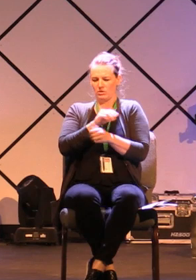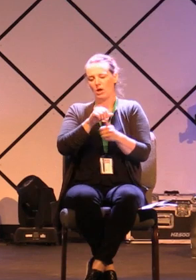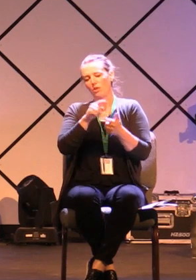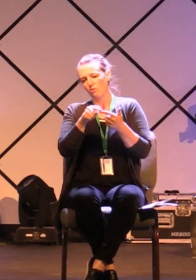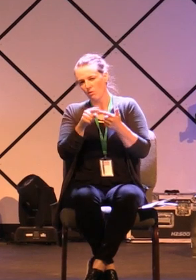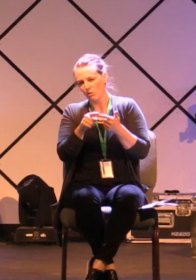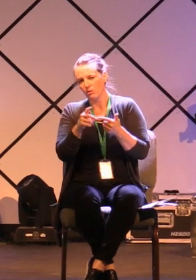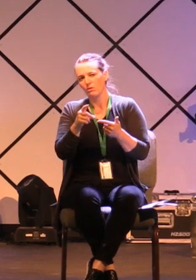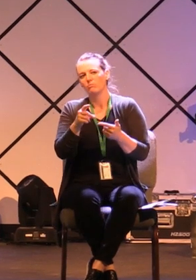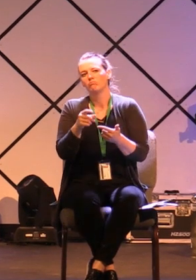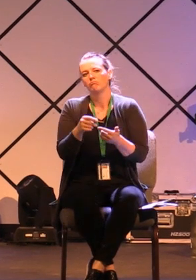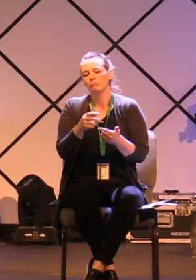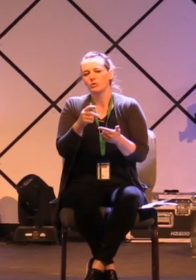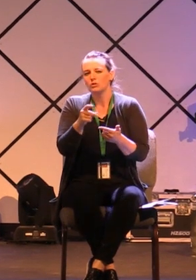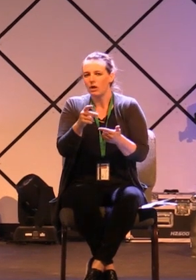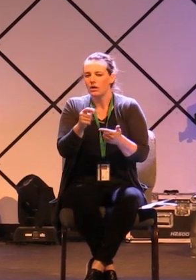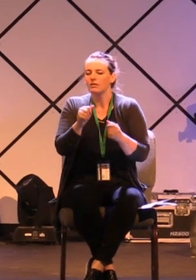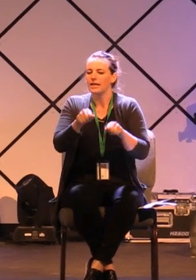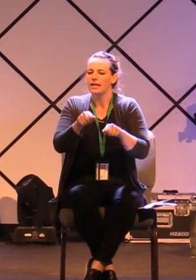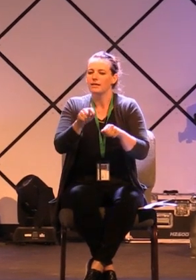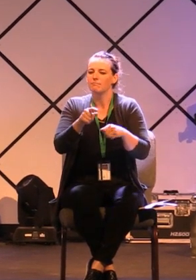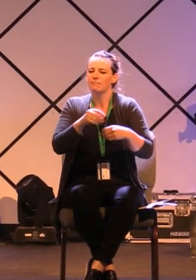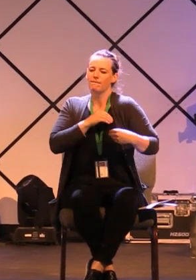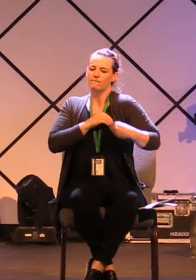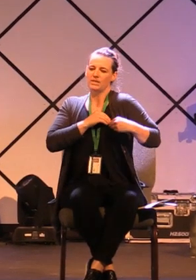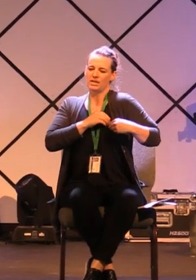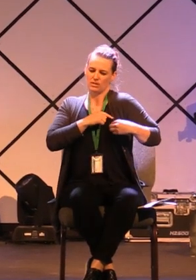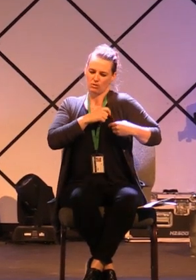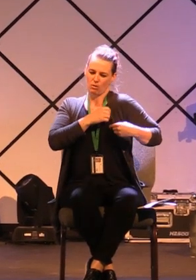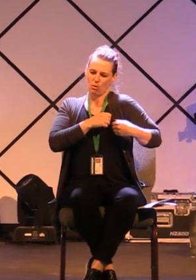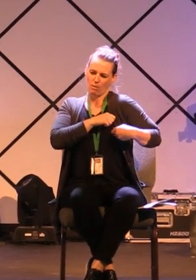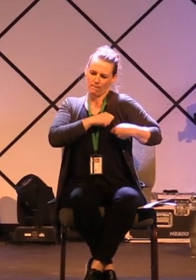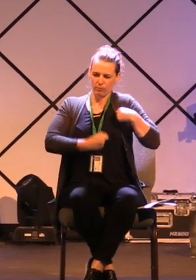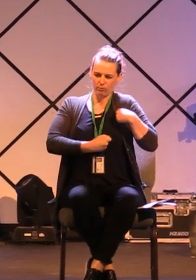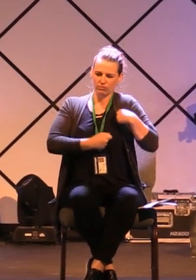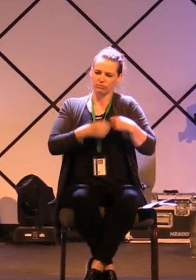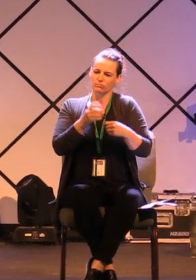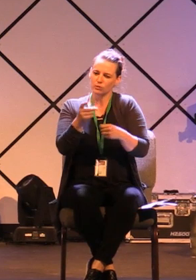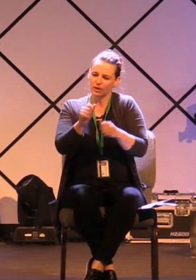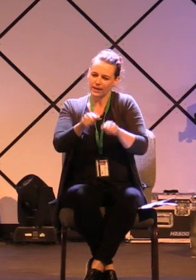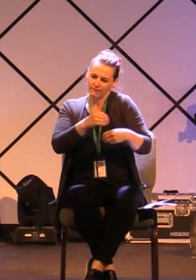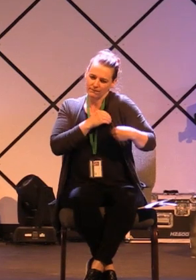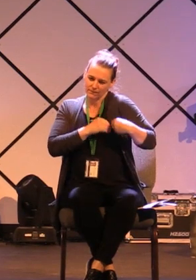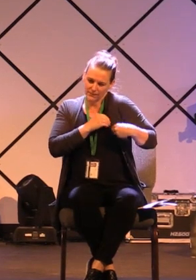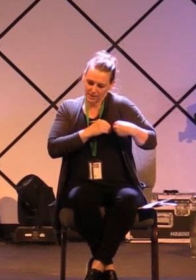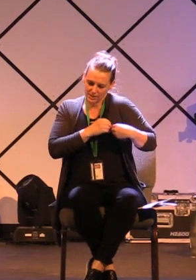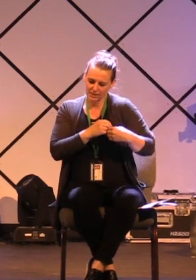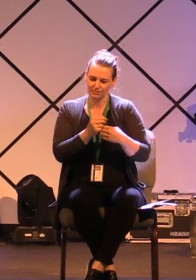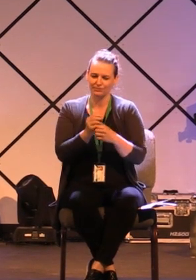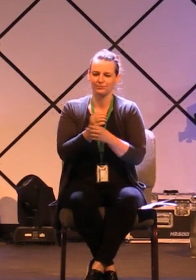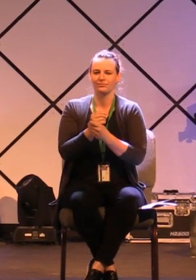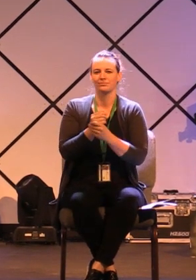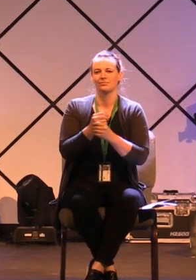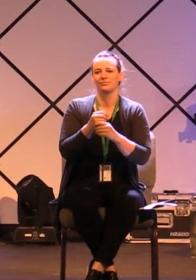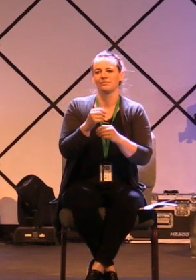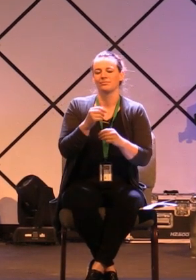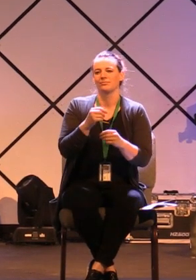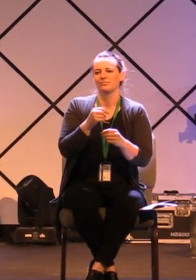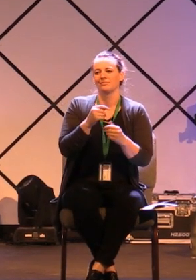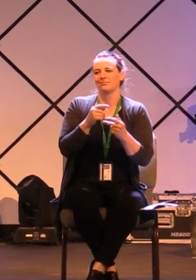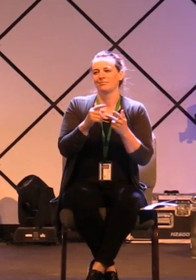that can mend a crack in a heart." And then, quote, "To err is human, to forgive,